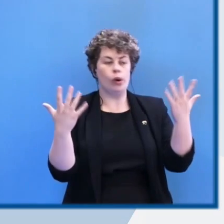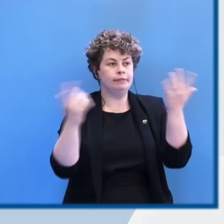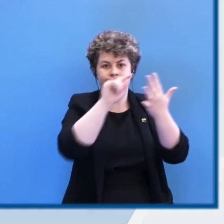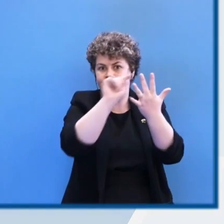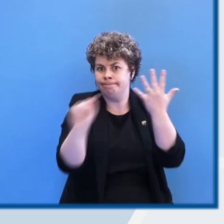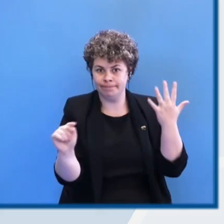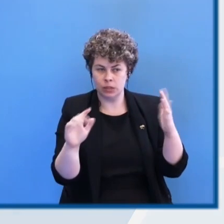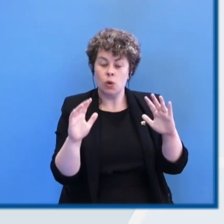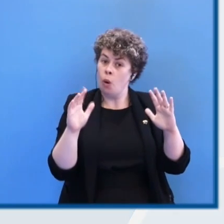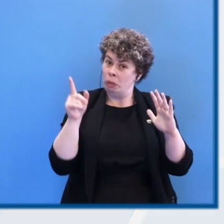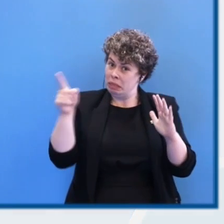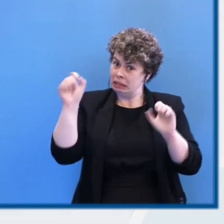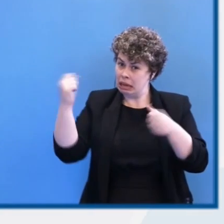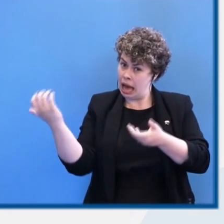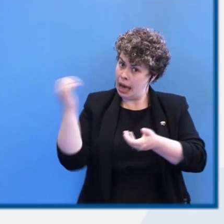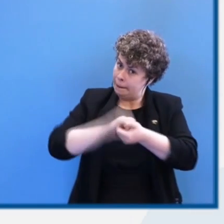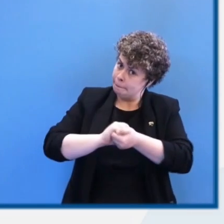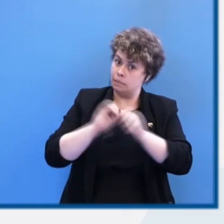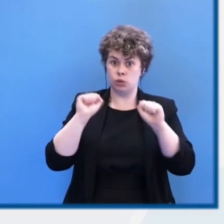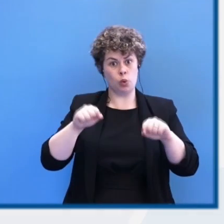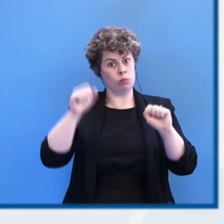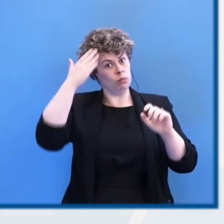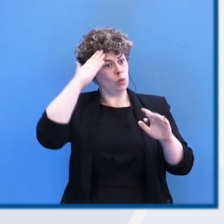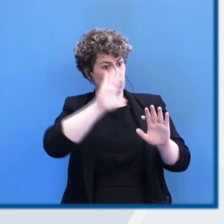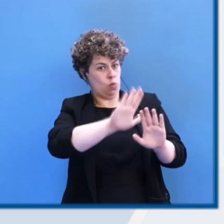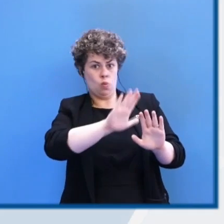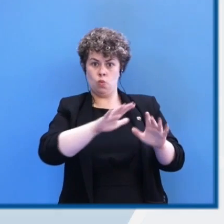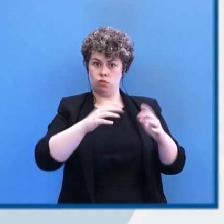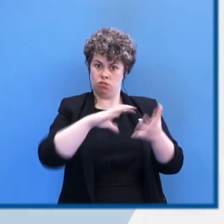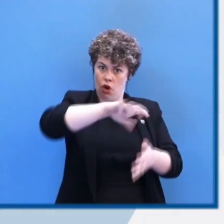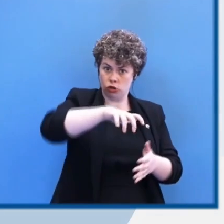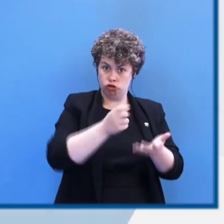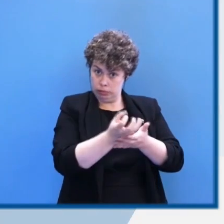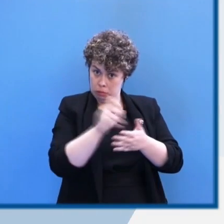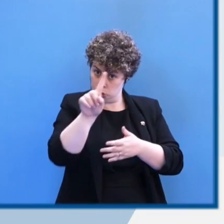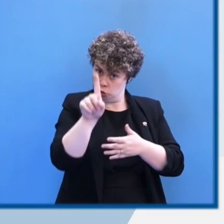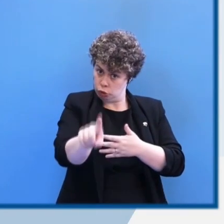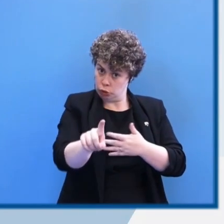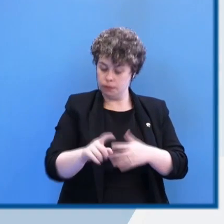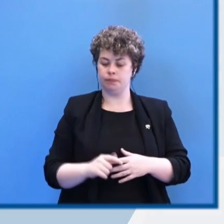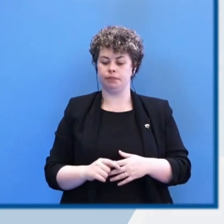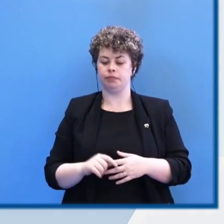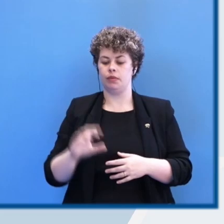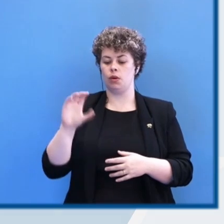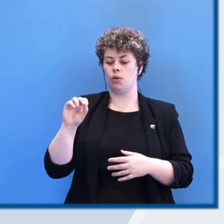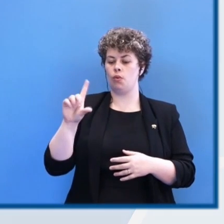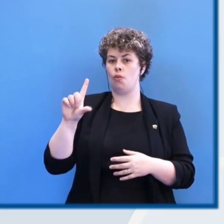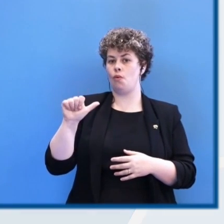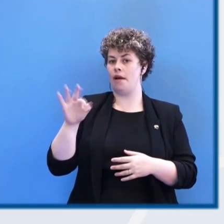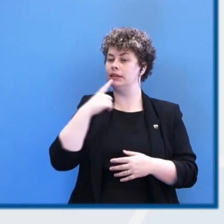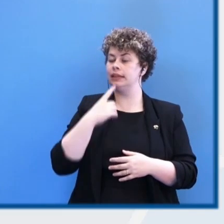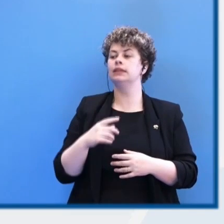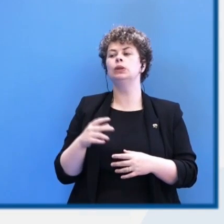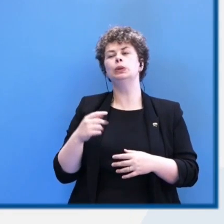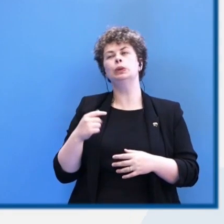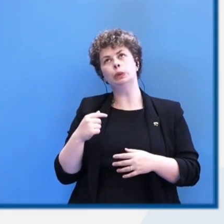I mean, there are two aspects to that. The first is we have to have the data.